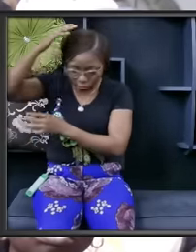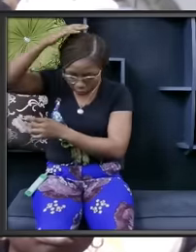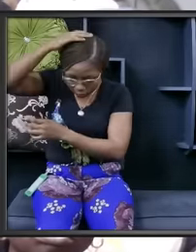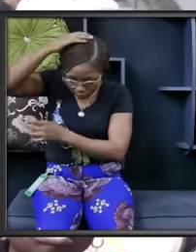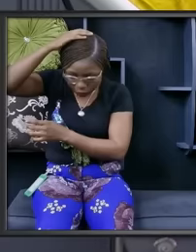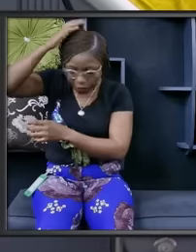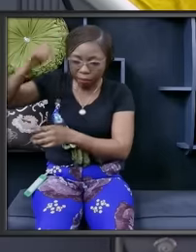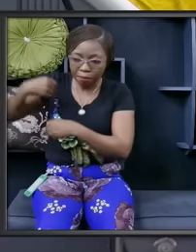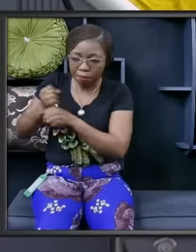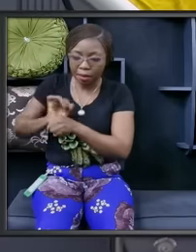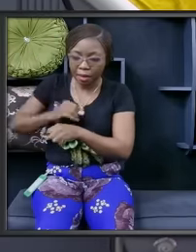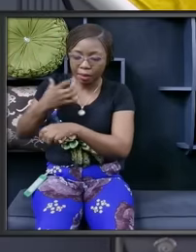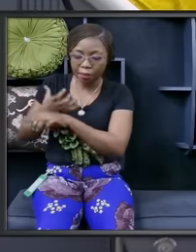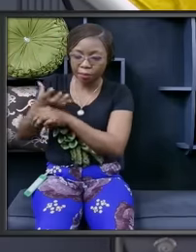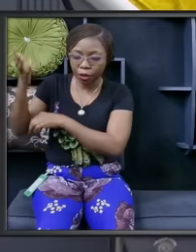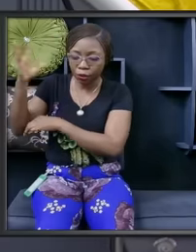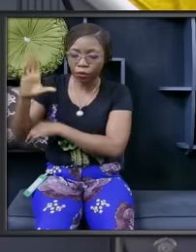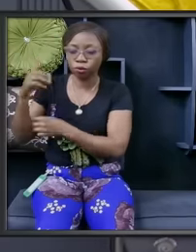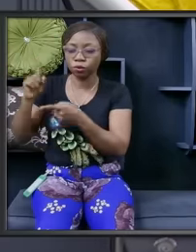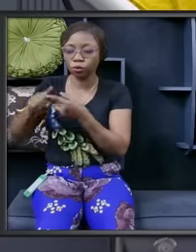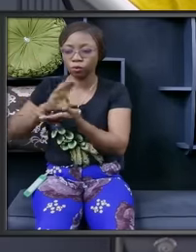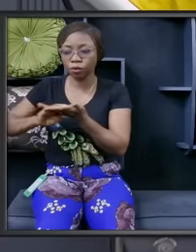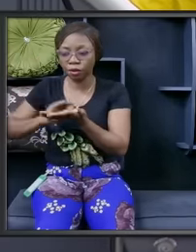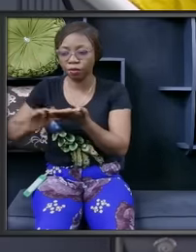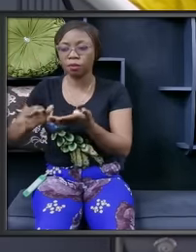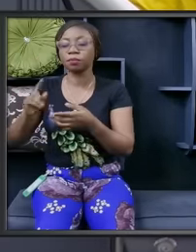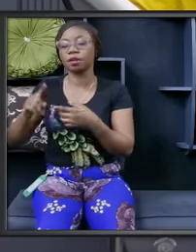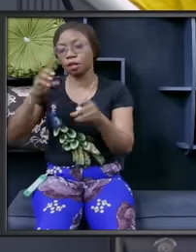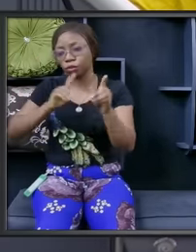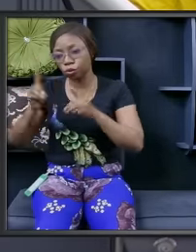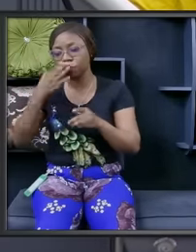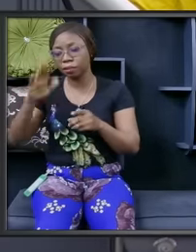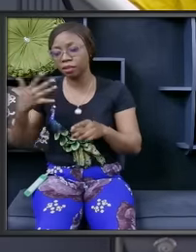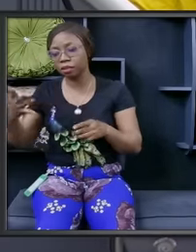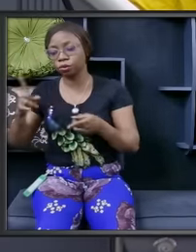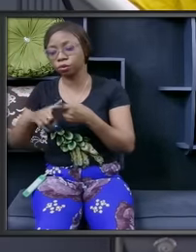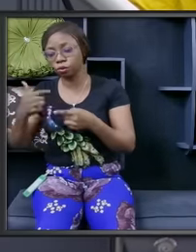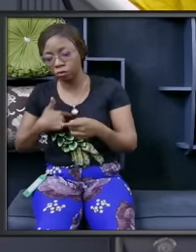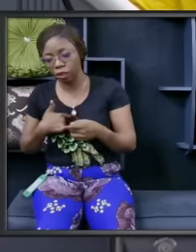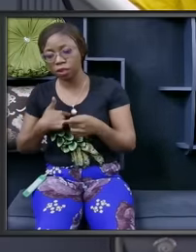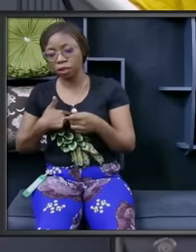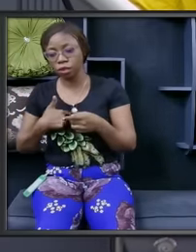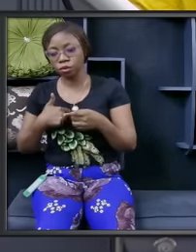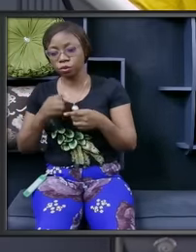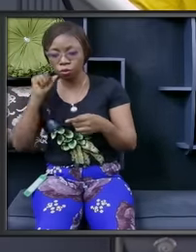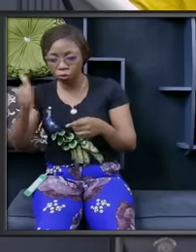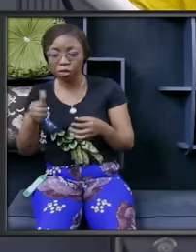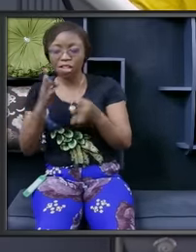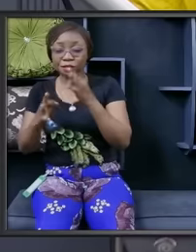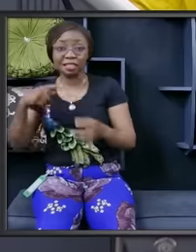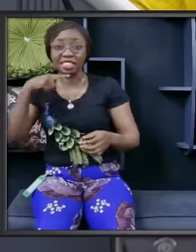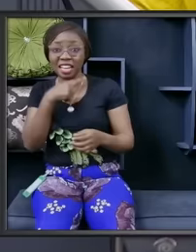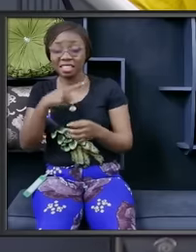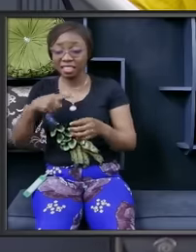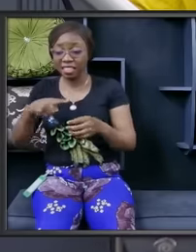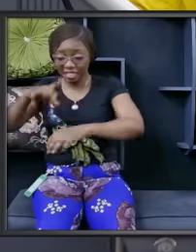I beg God. Make he forgive him. Say he don't do bad thing to me. So many times. If I dey lie, this earth where we dey march, now in they